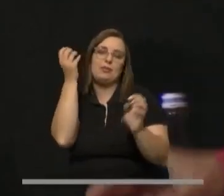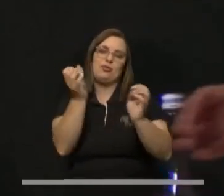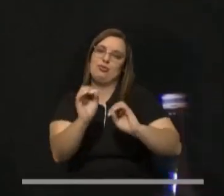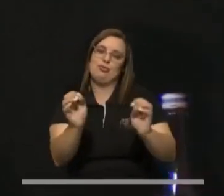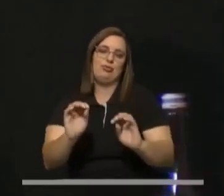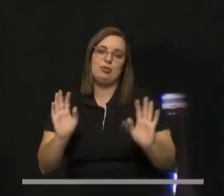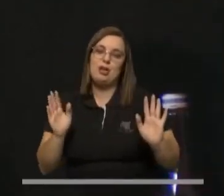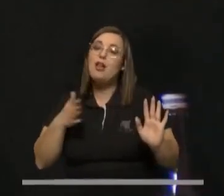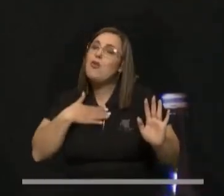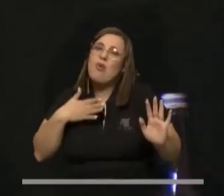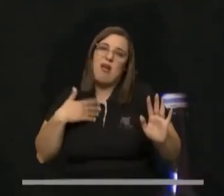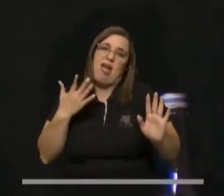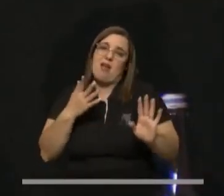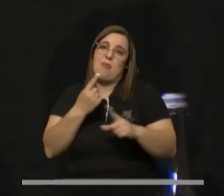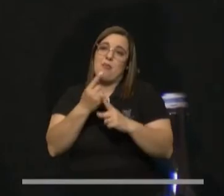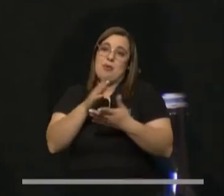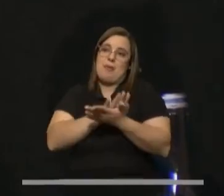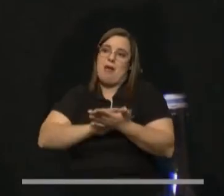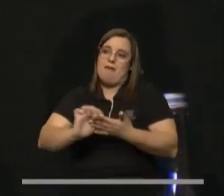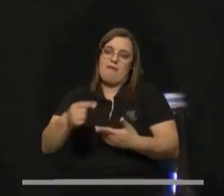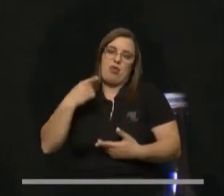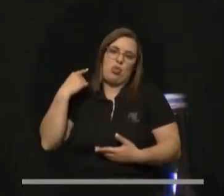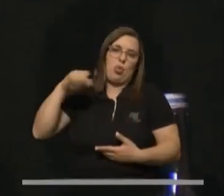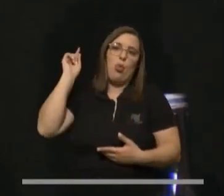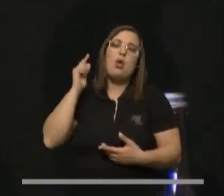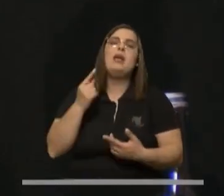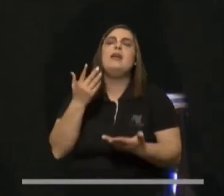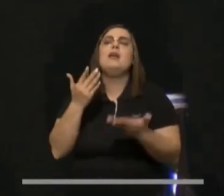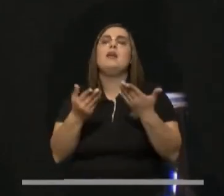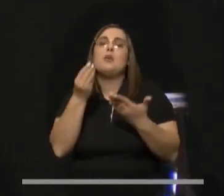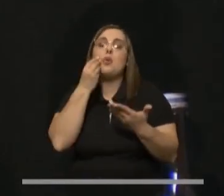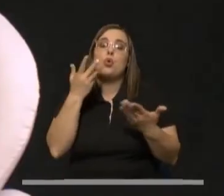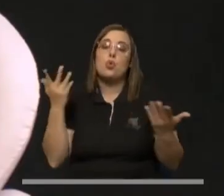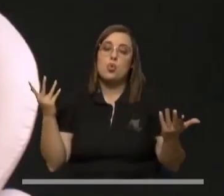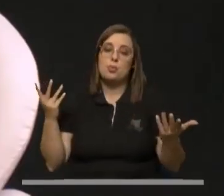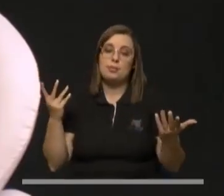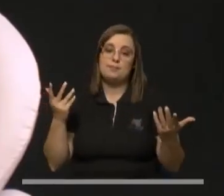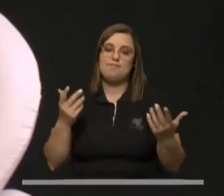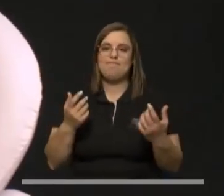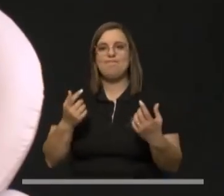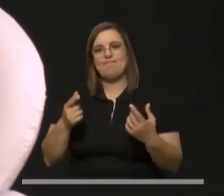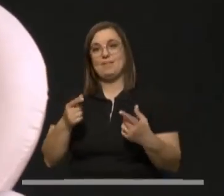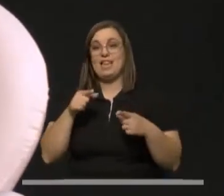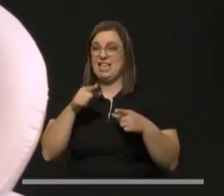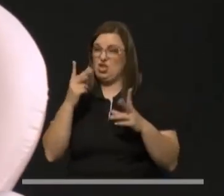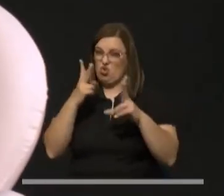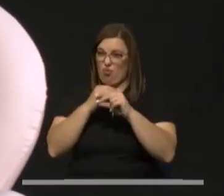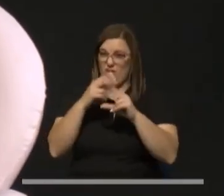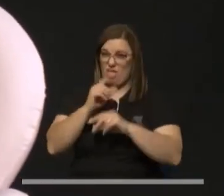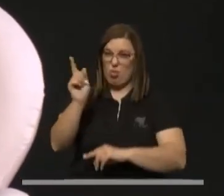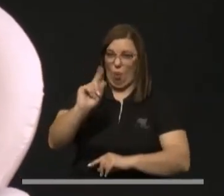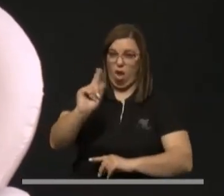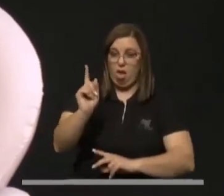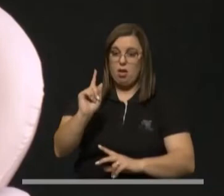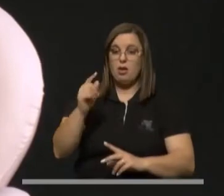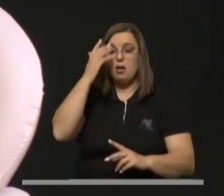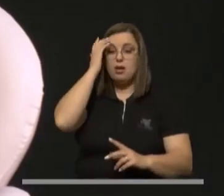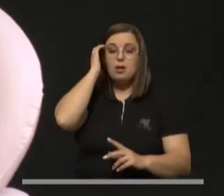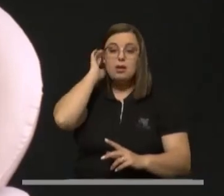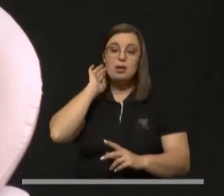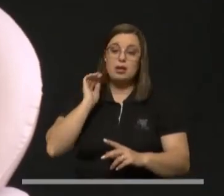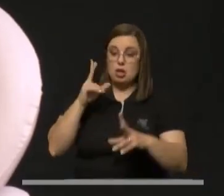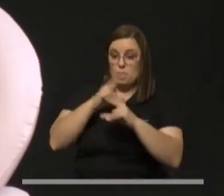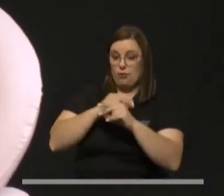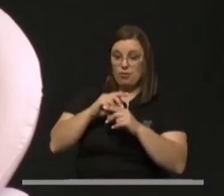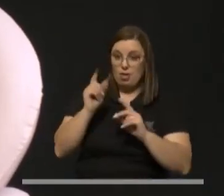to have this awareness. It's not part of his nature. And so how does one create a balance? Now, this tension is not new.